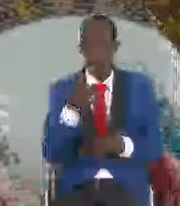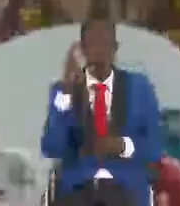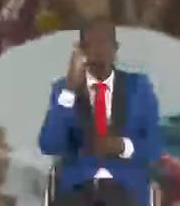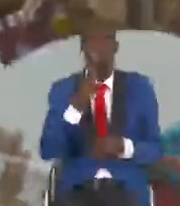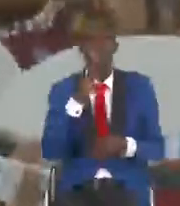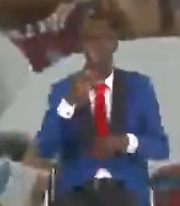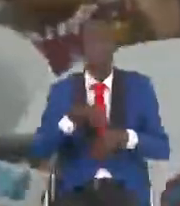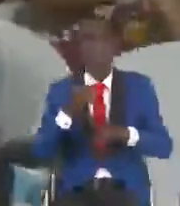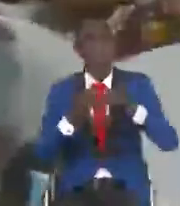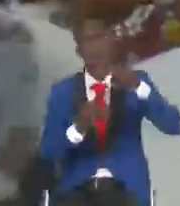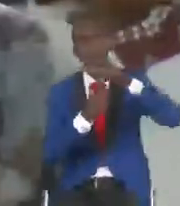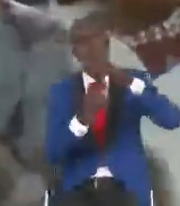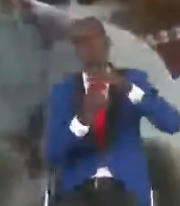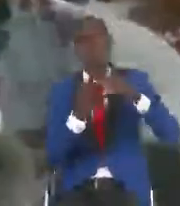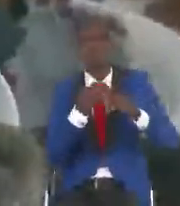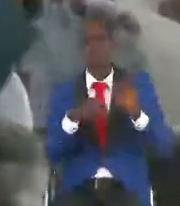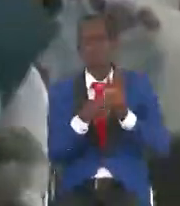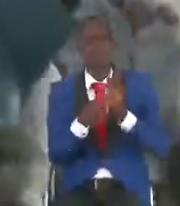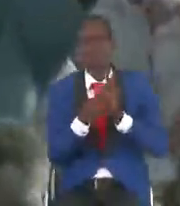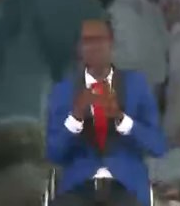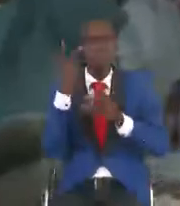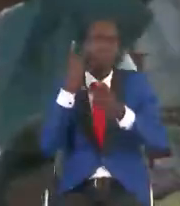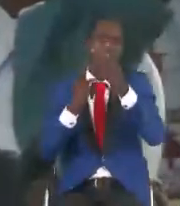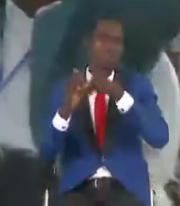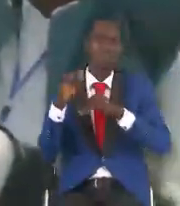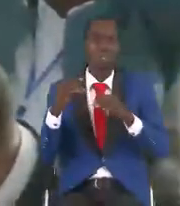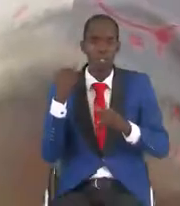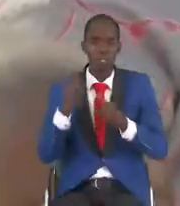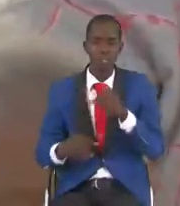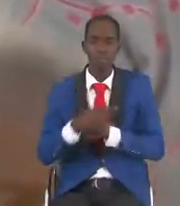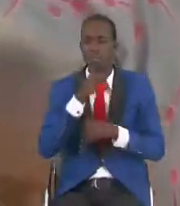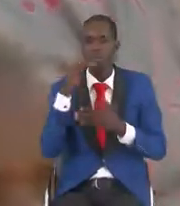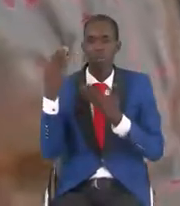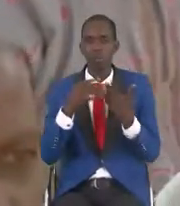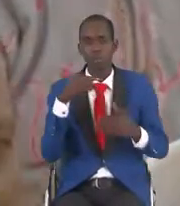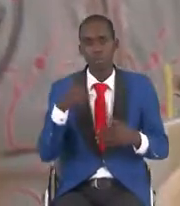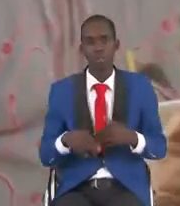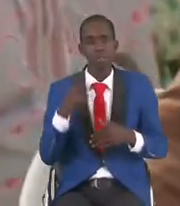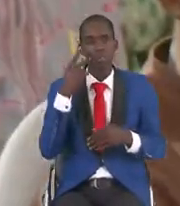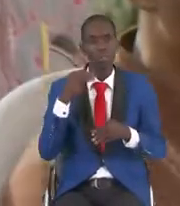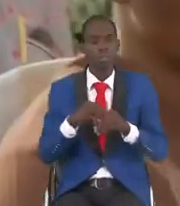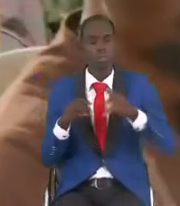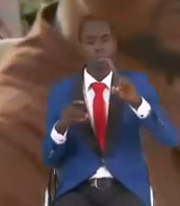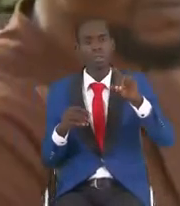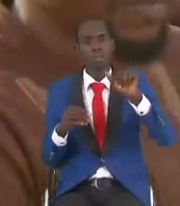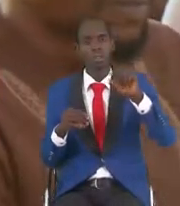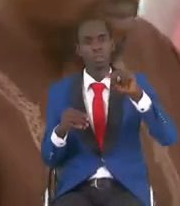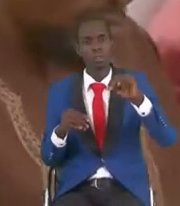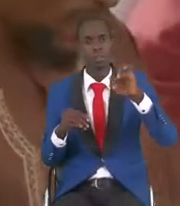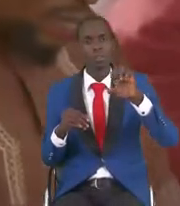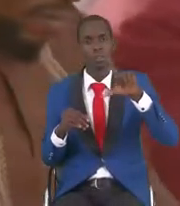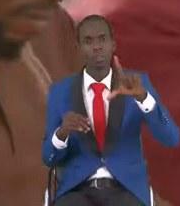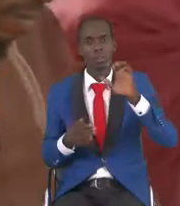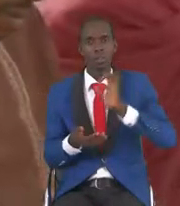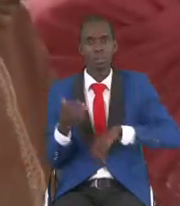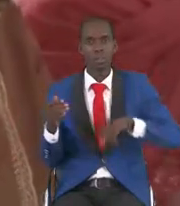the negative prophecies of the last days will not bring you down. Look at Daniel chapter 11. Daniel 11, we're looking